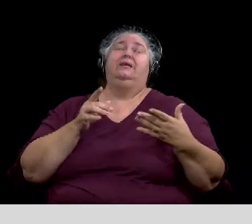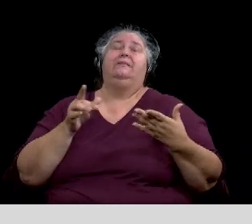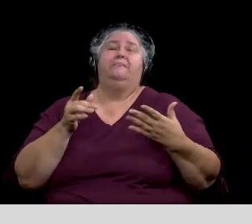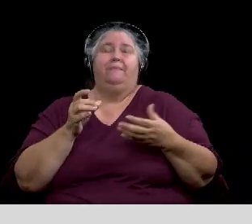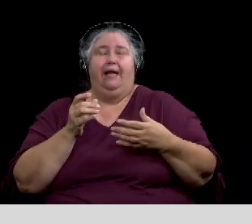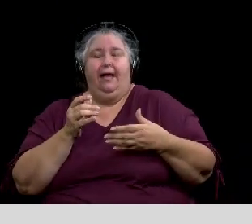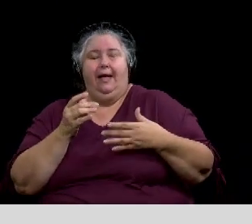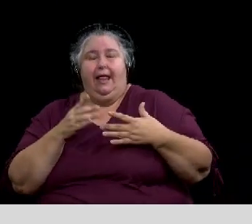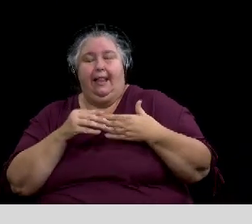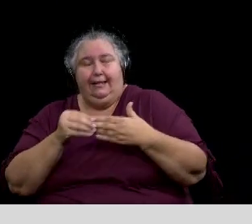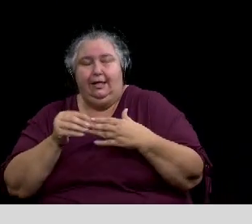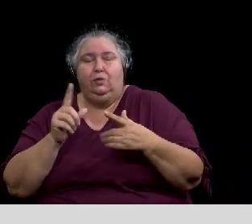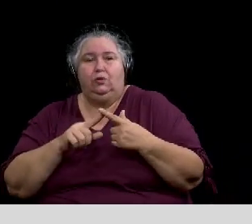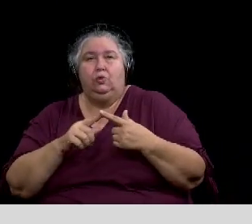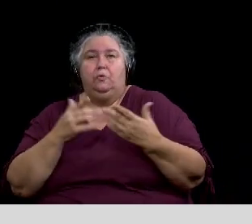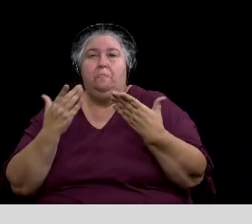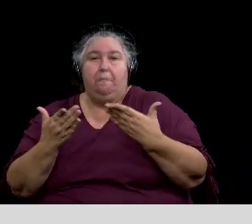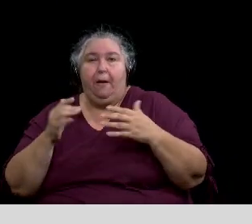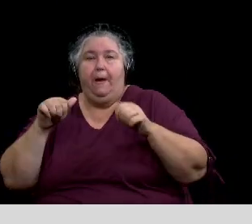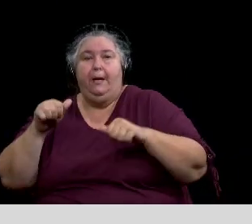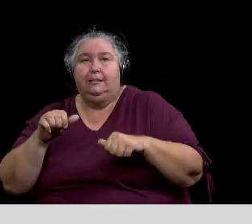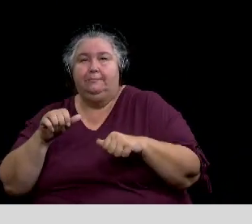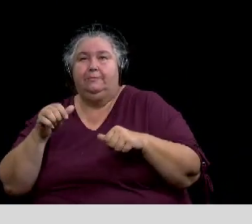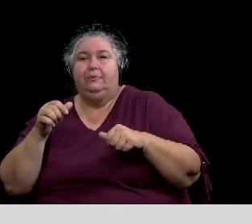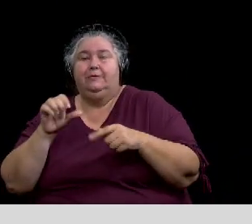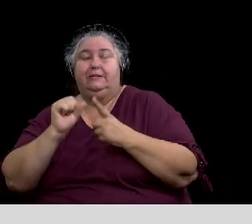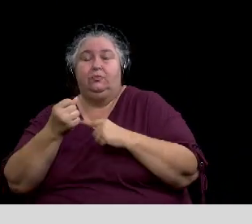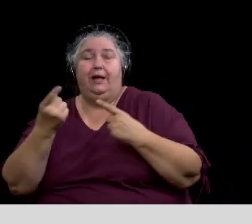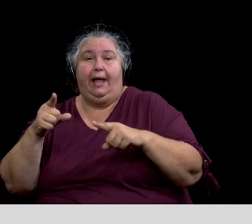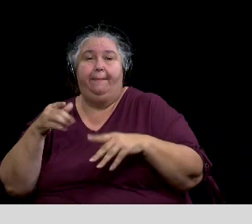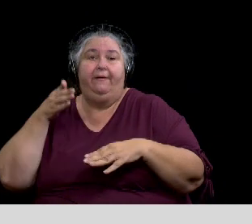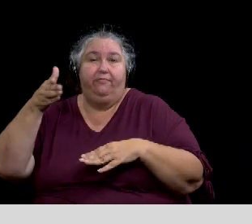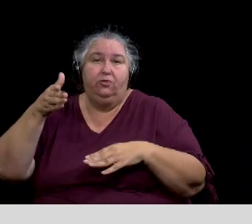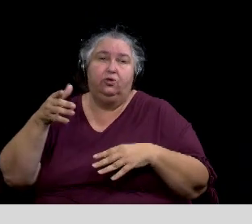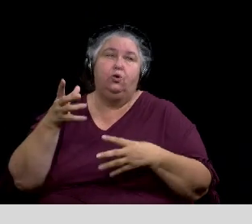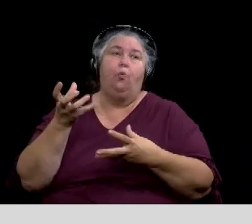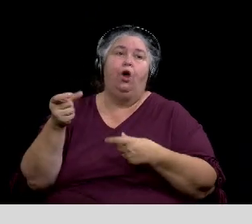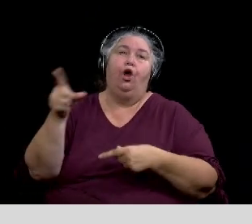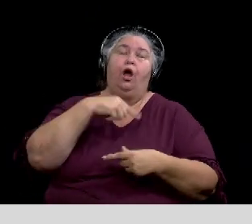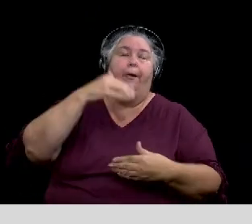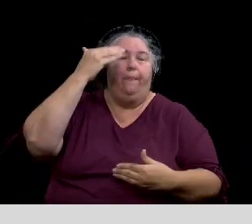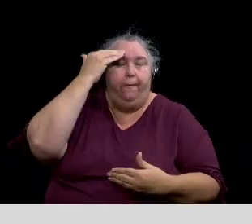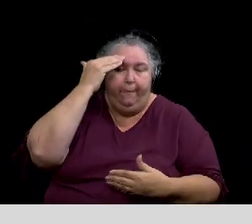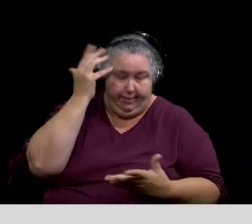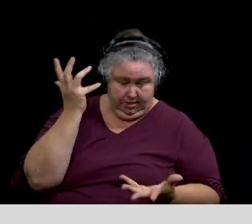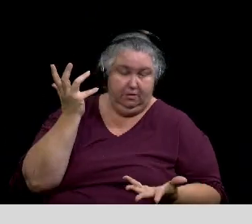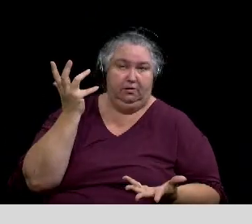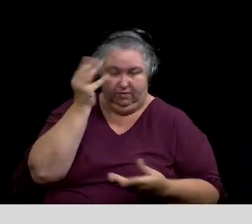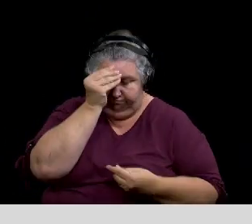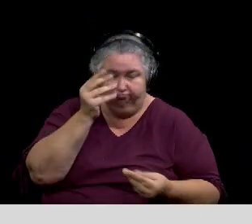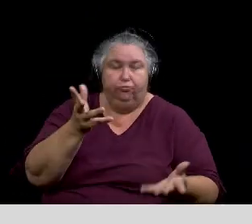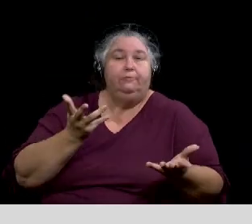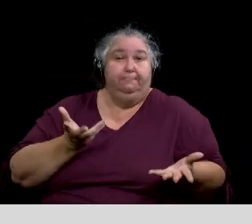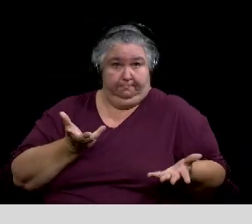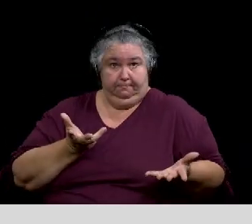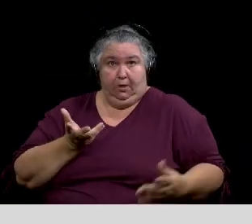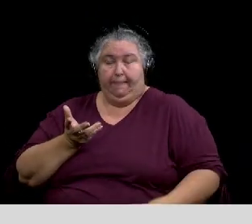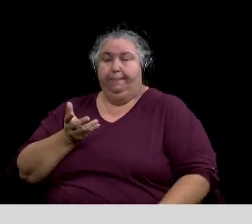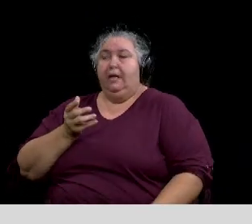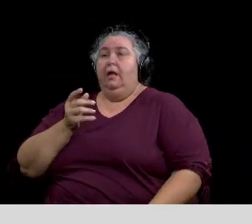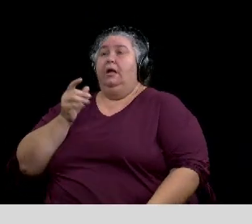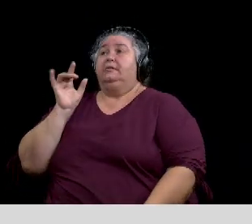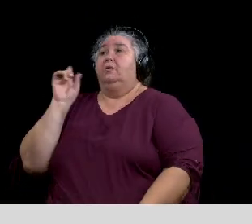aware of that. These are just markers for why